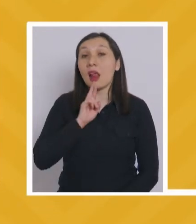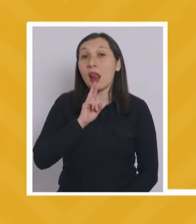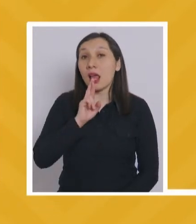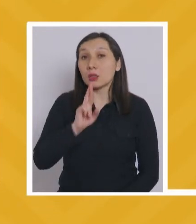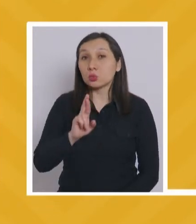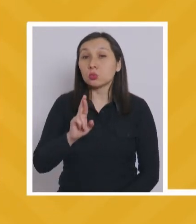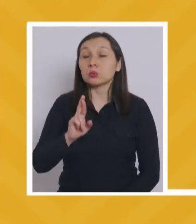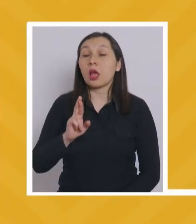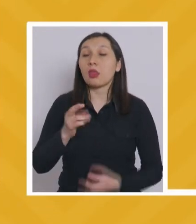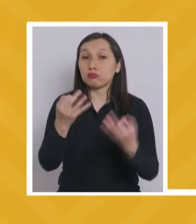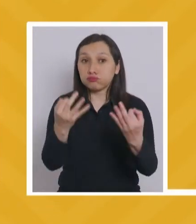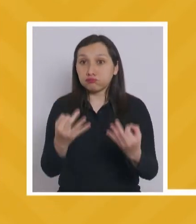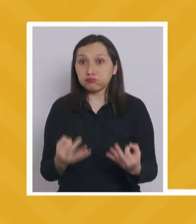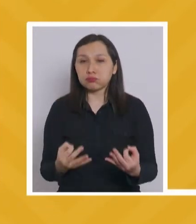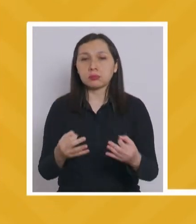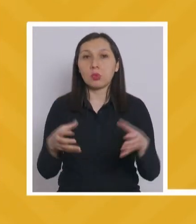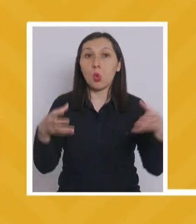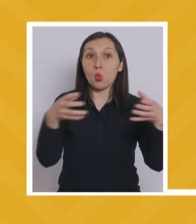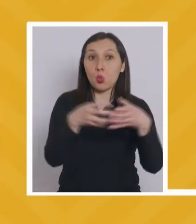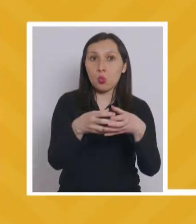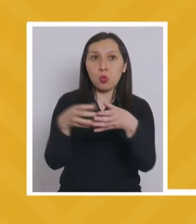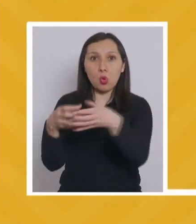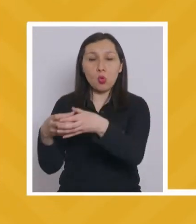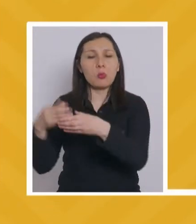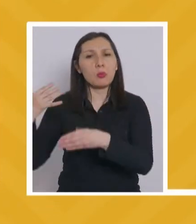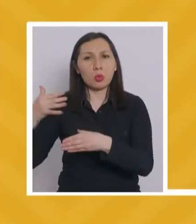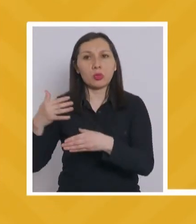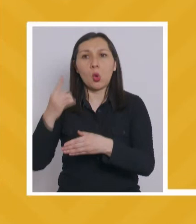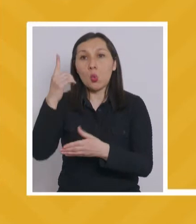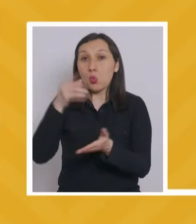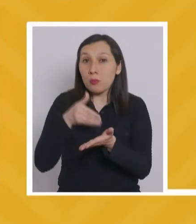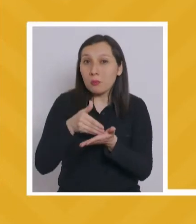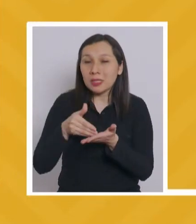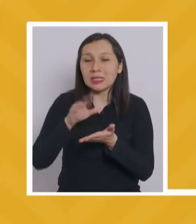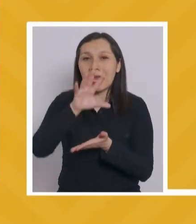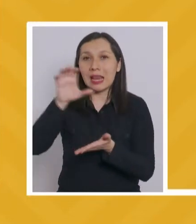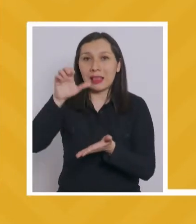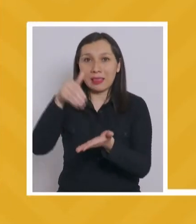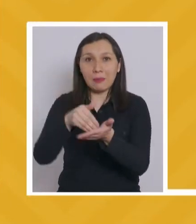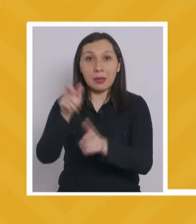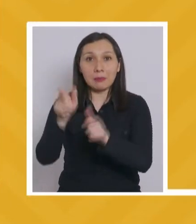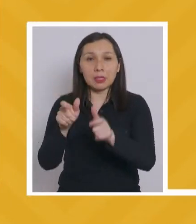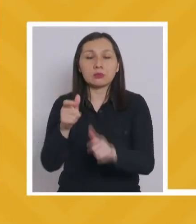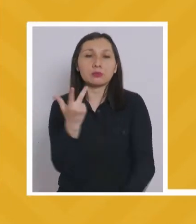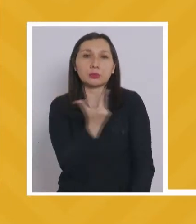Here we have the results. When we divided them in groups, we have